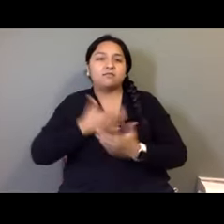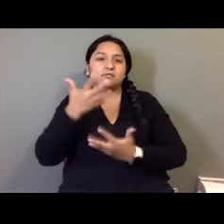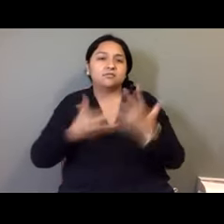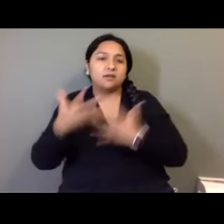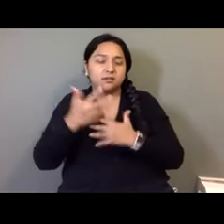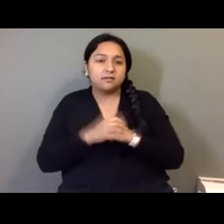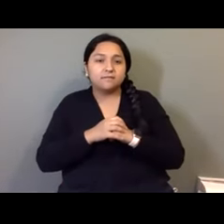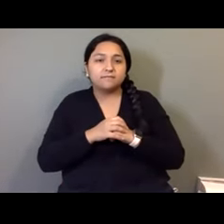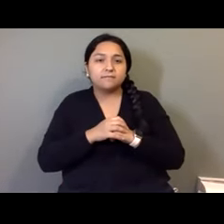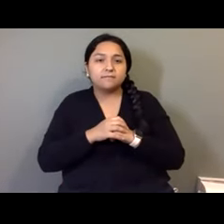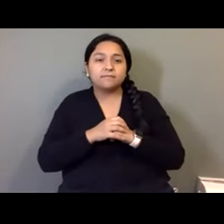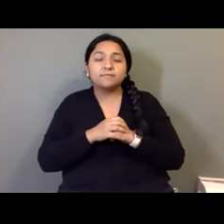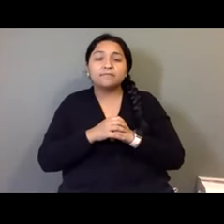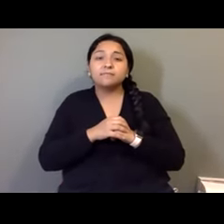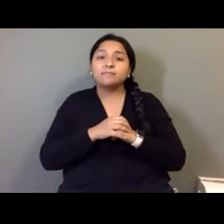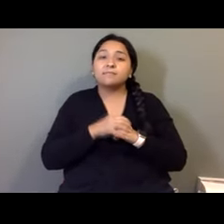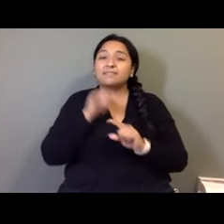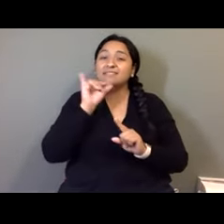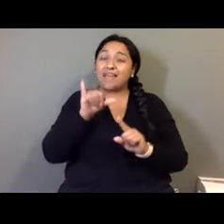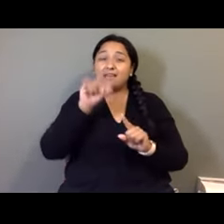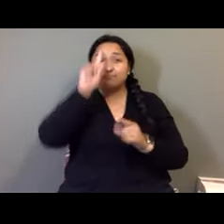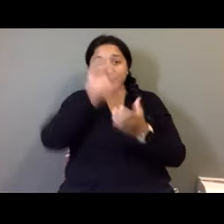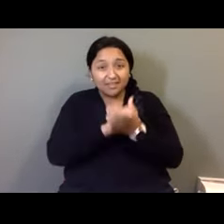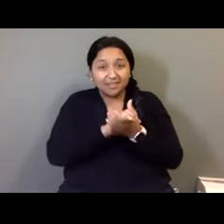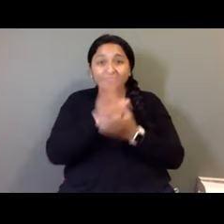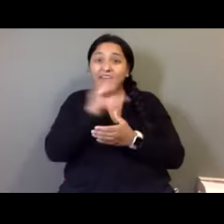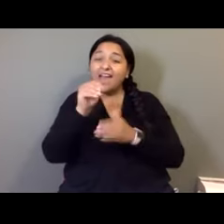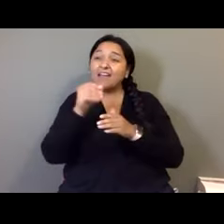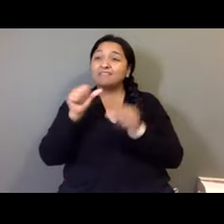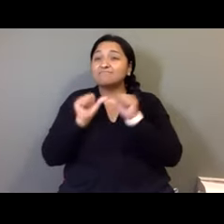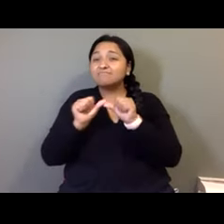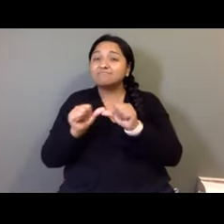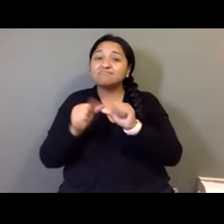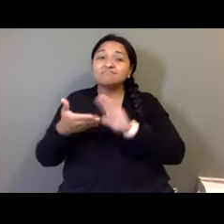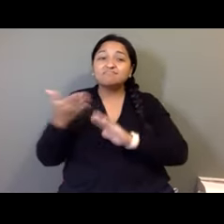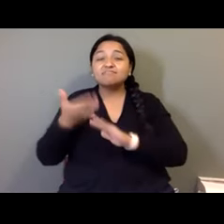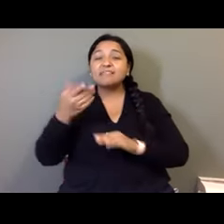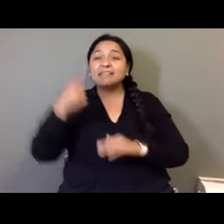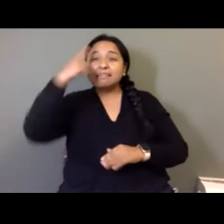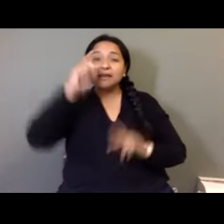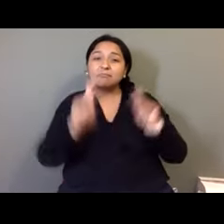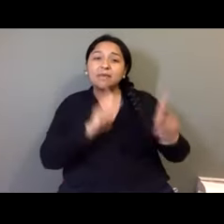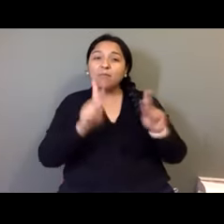This belief and practice that people are disposable and that people can be